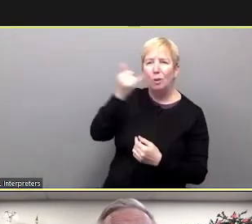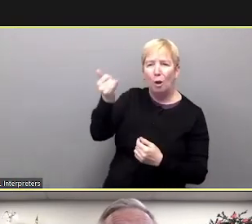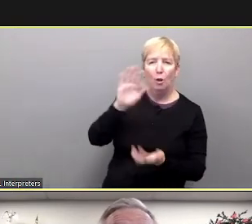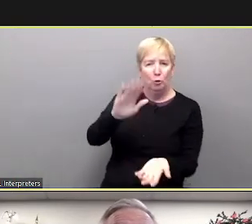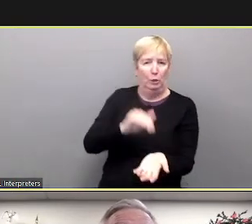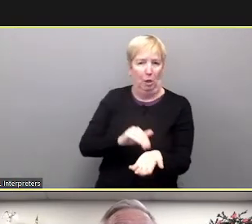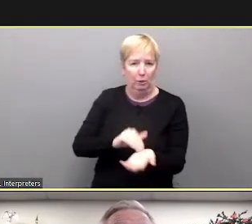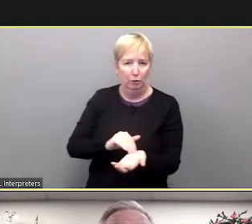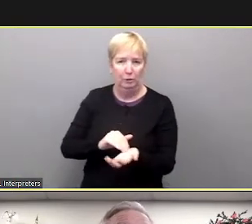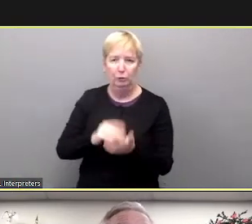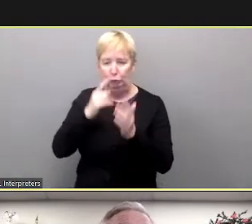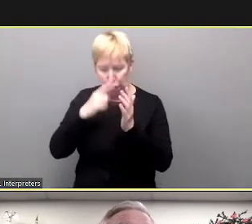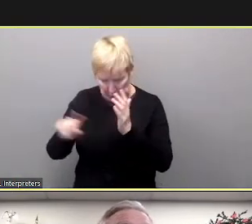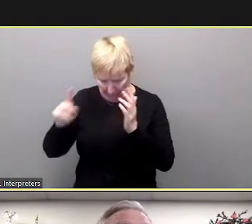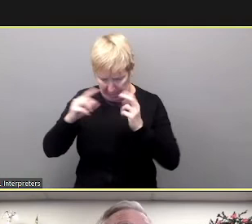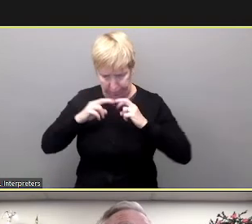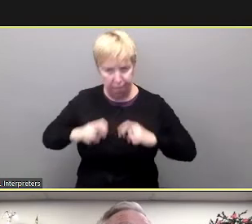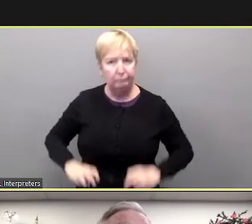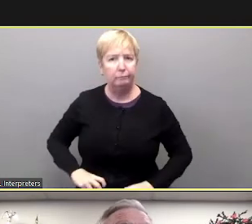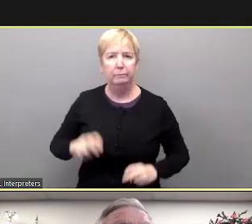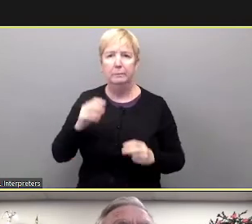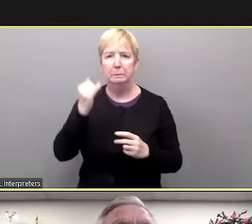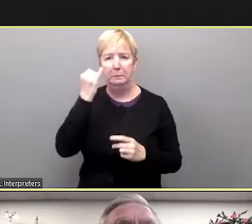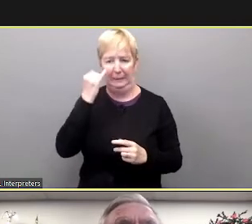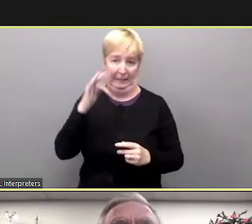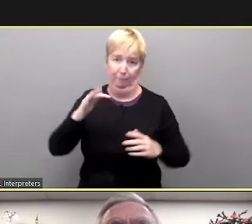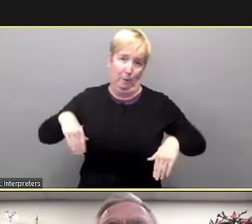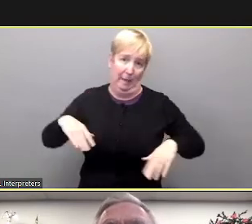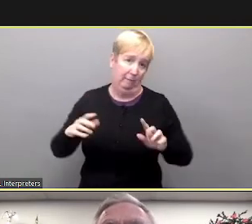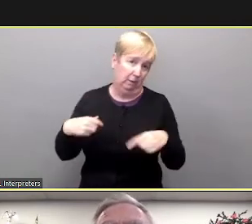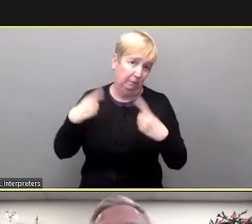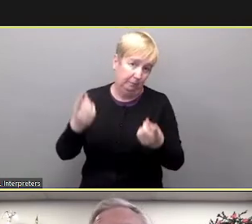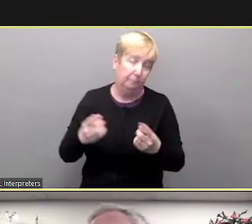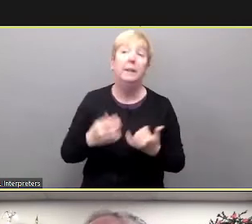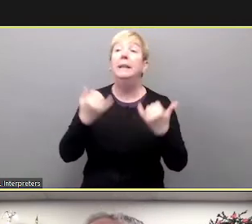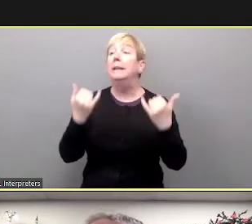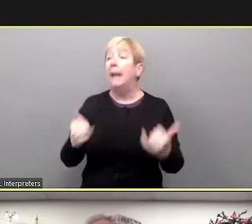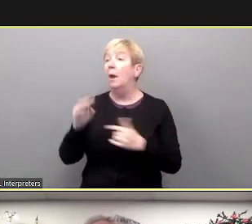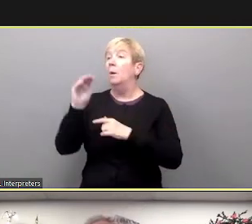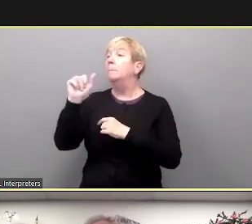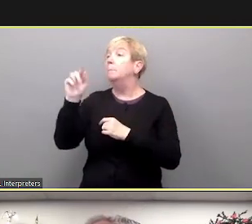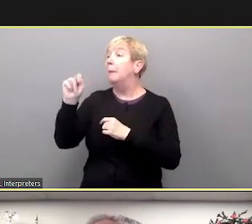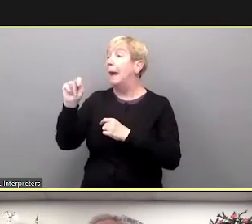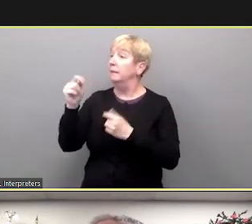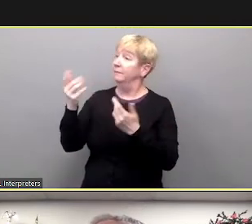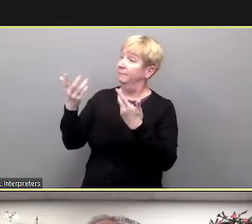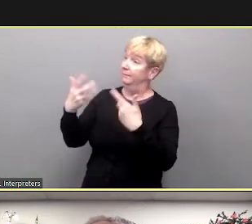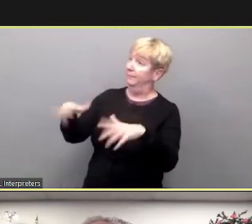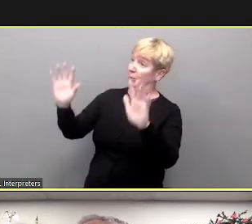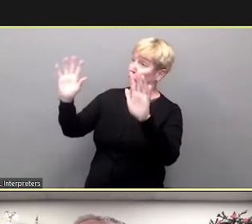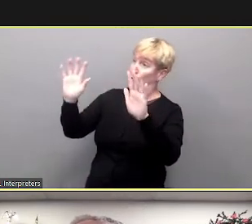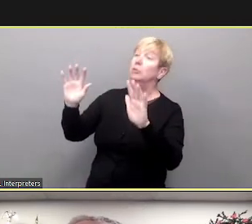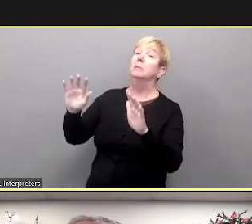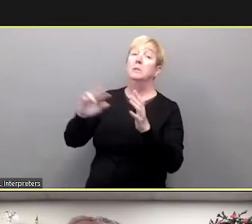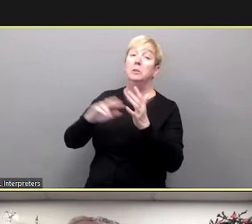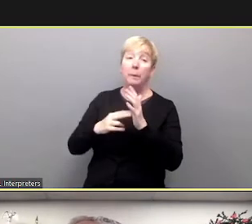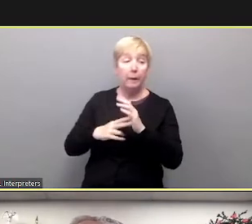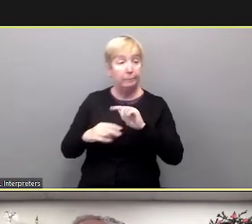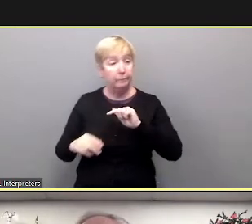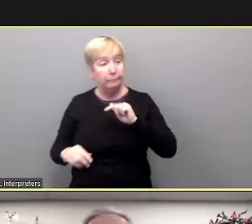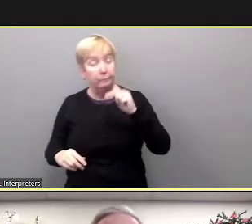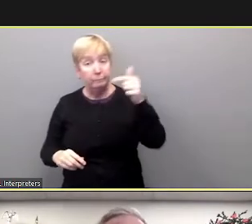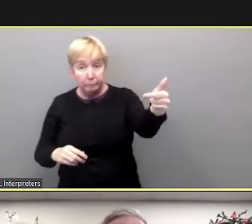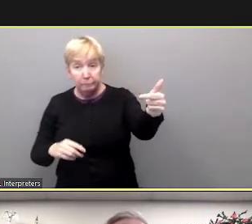if you haven't done so recently. And I think with that, Matt, we're done, and we can roll this back over to you and to